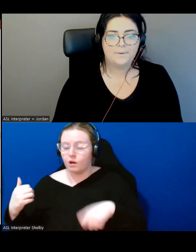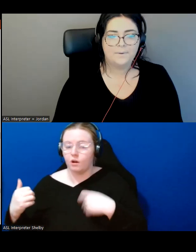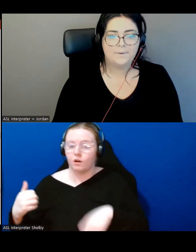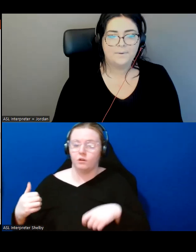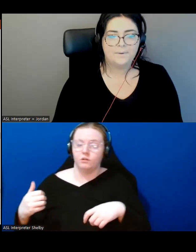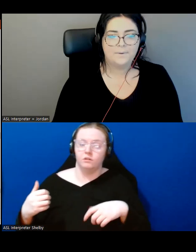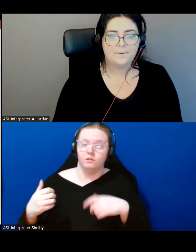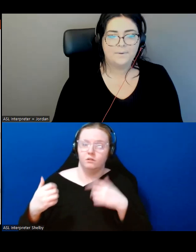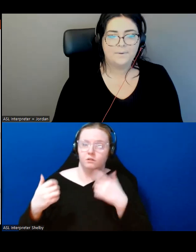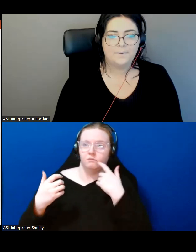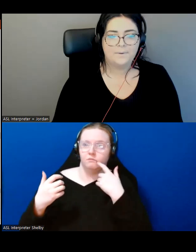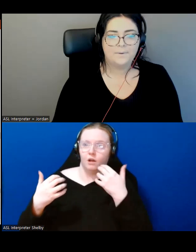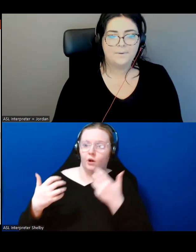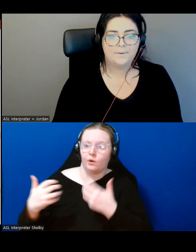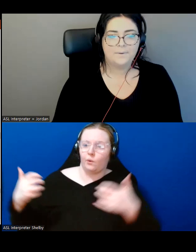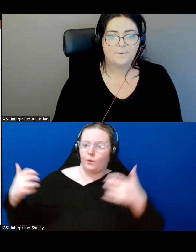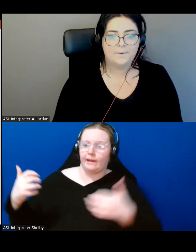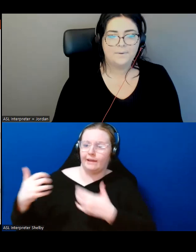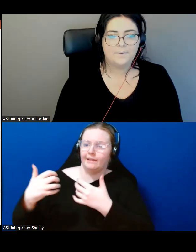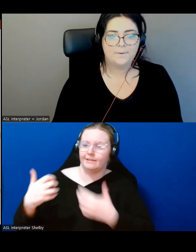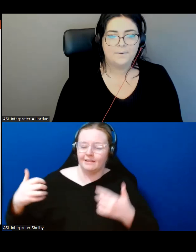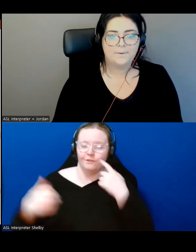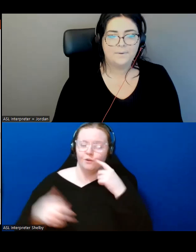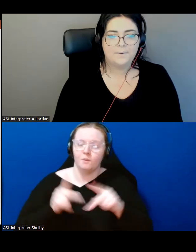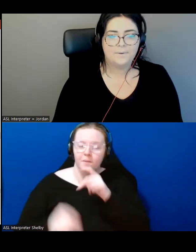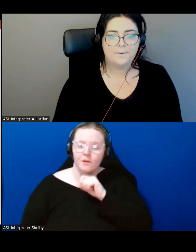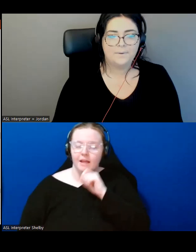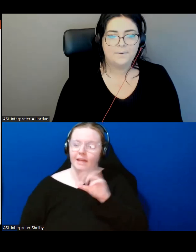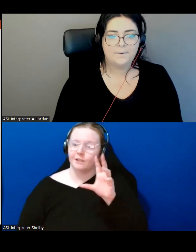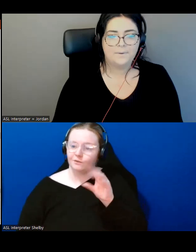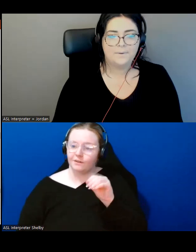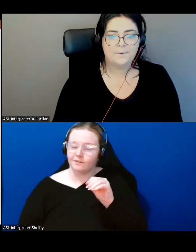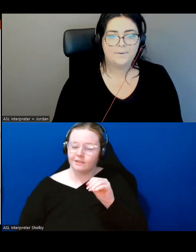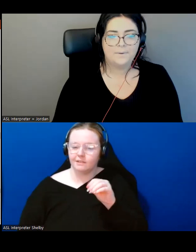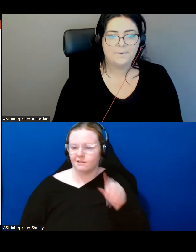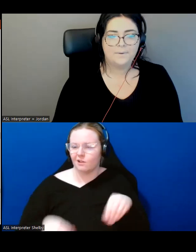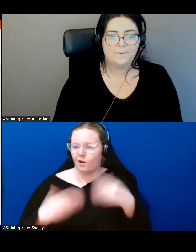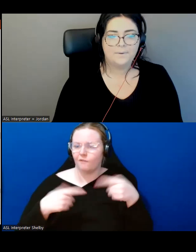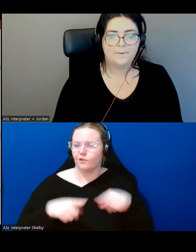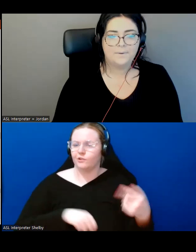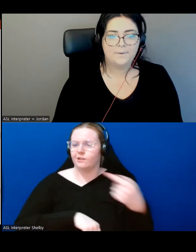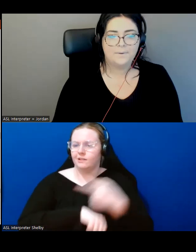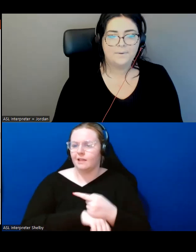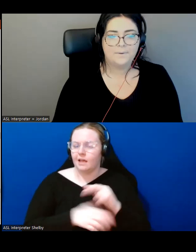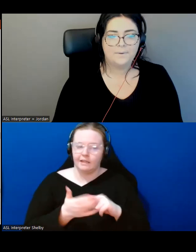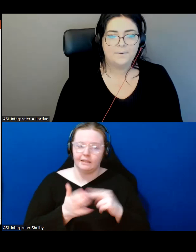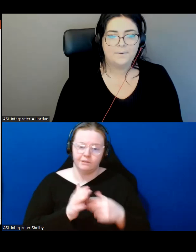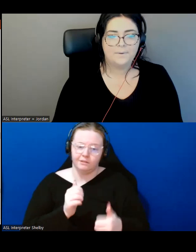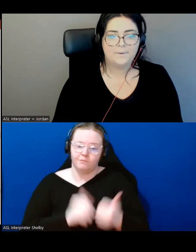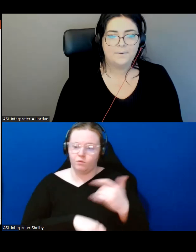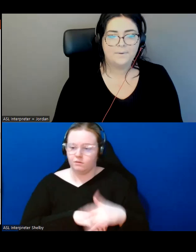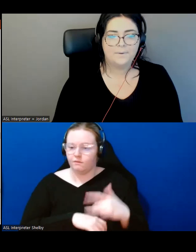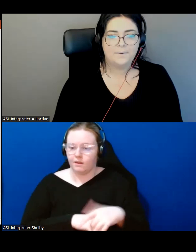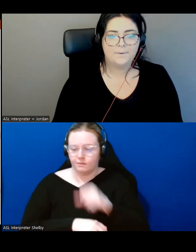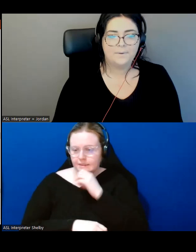a lot of whom were over 50, because it was offered in the daytime and that's when they could go. They started